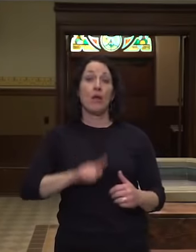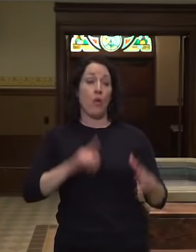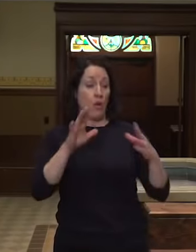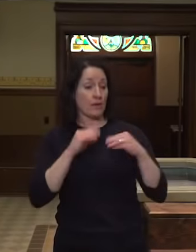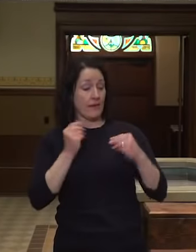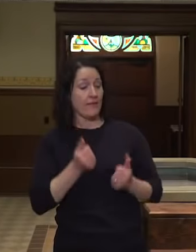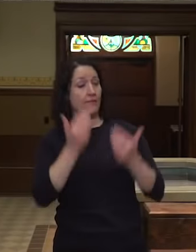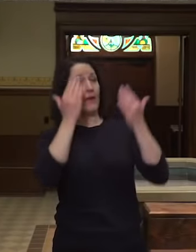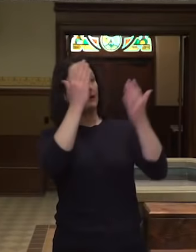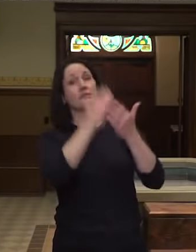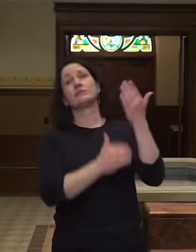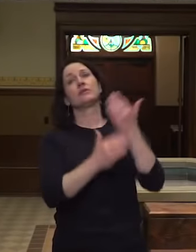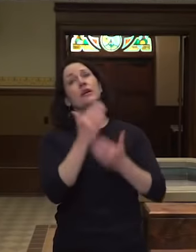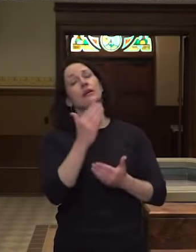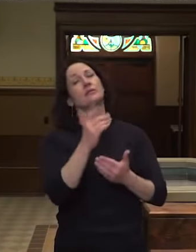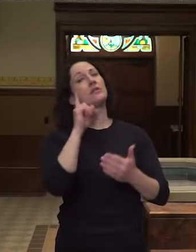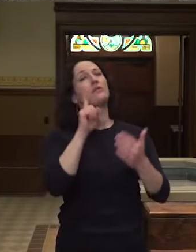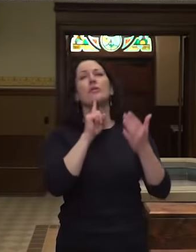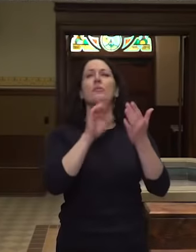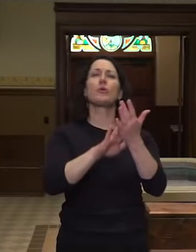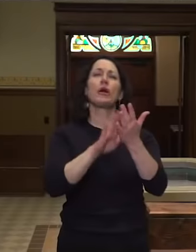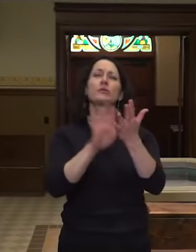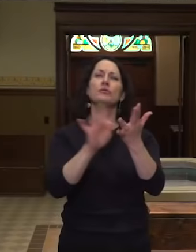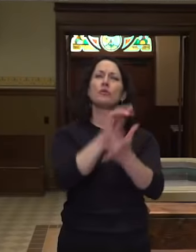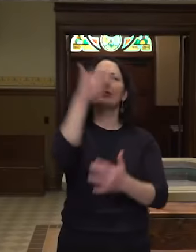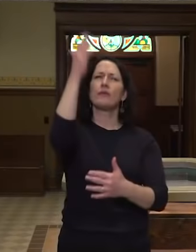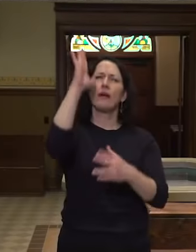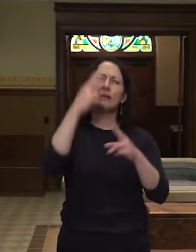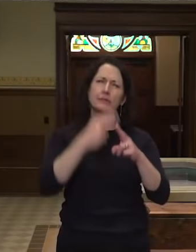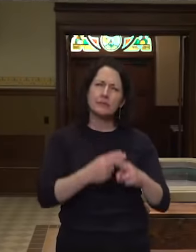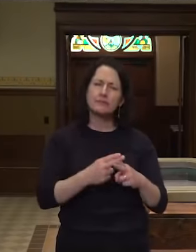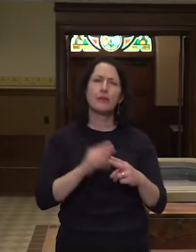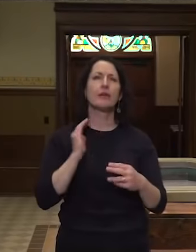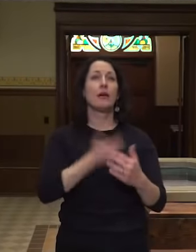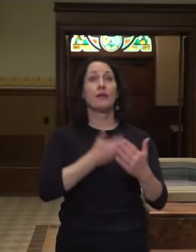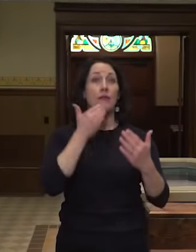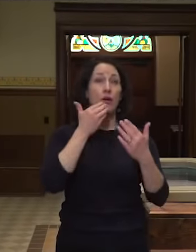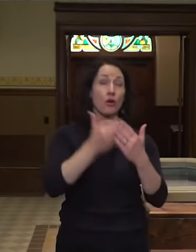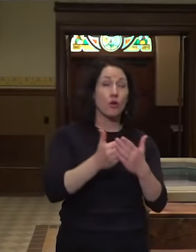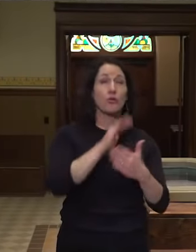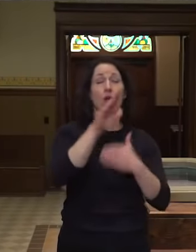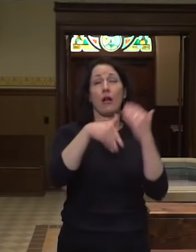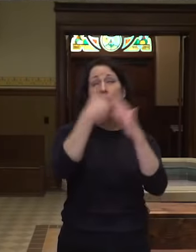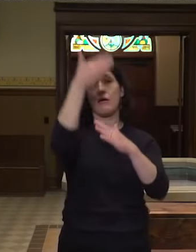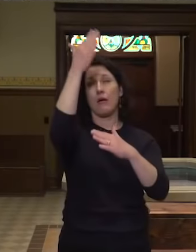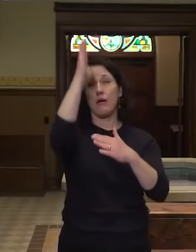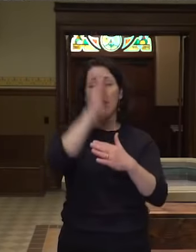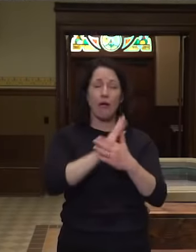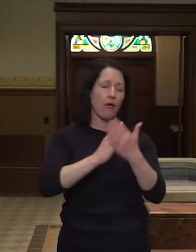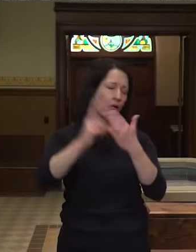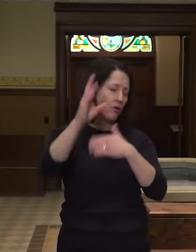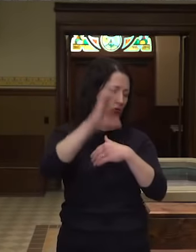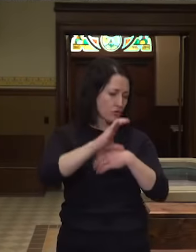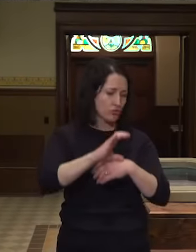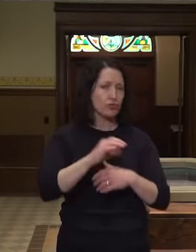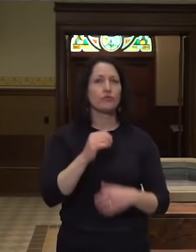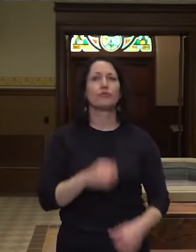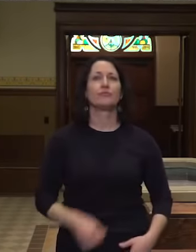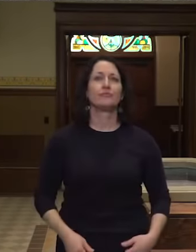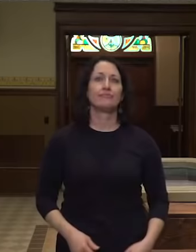accept sacrifice at your hands for the praise and glory of his name, for our good and good of all his holy